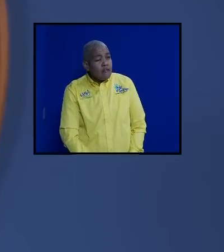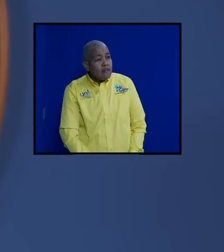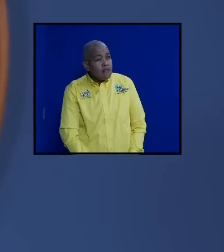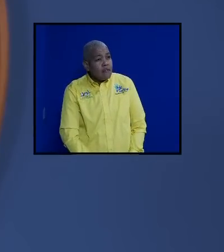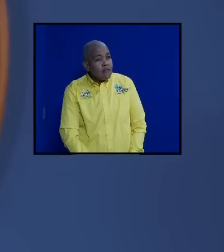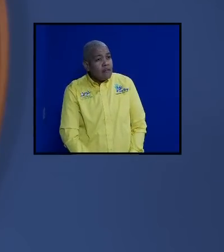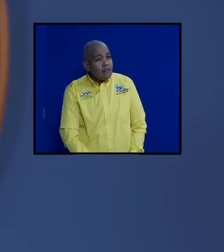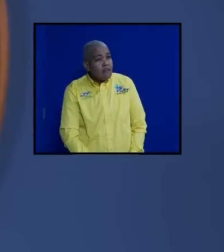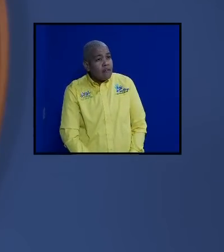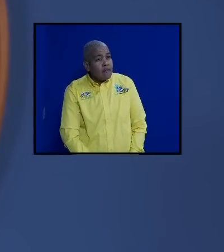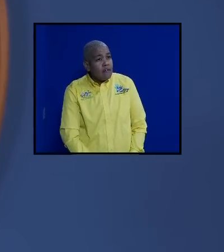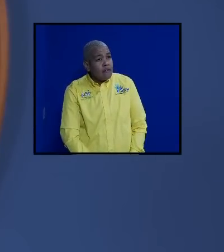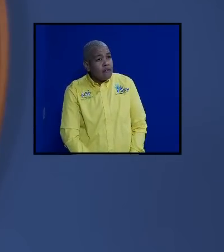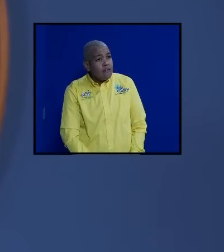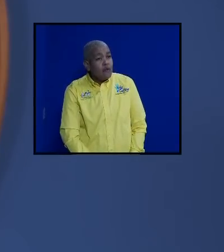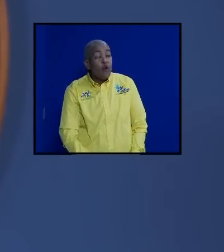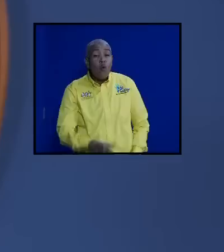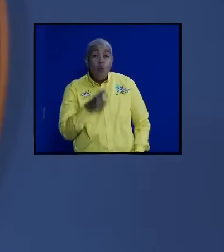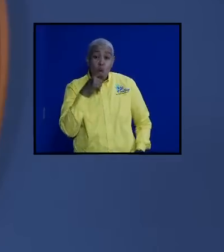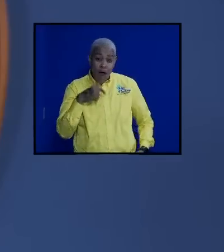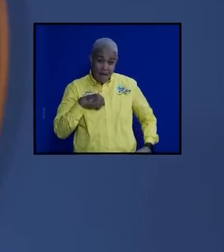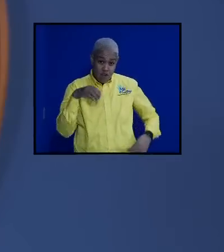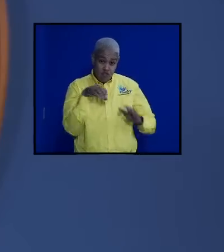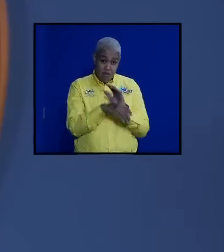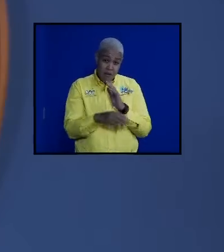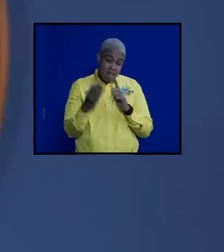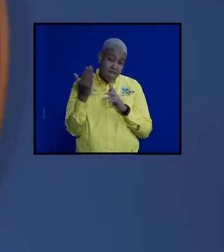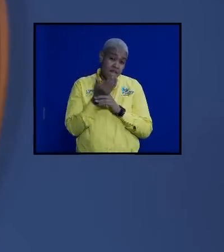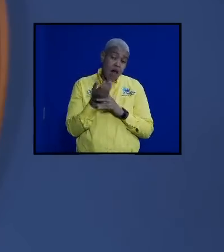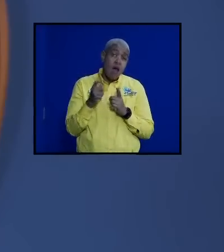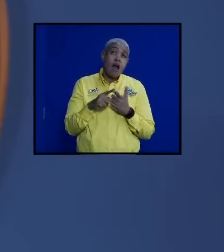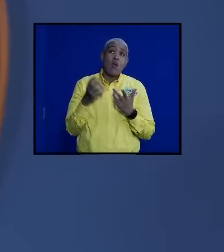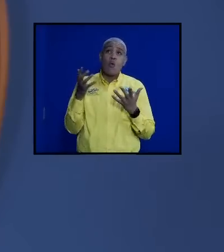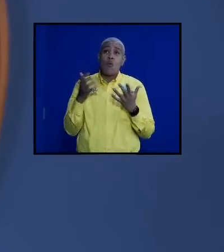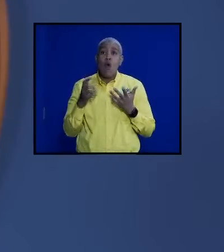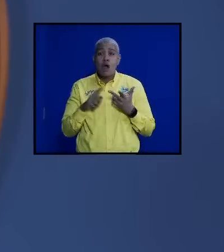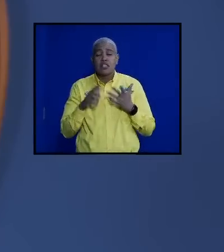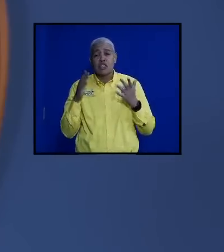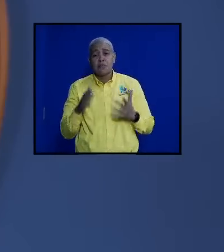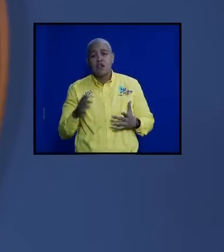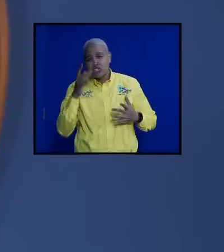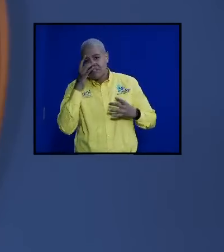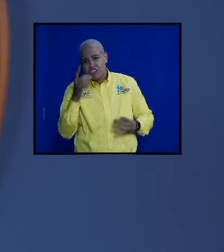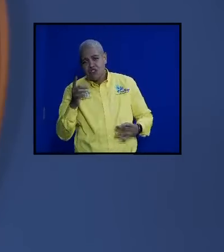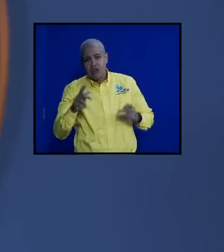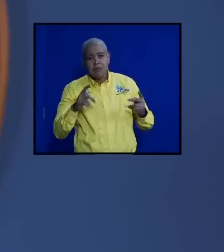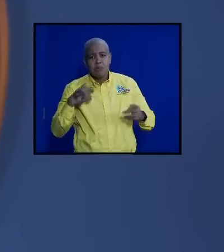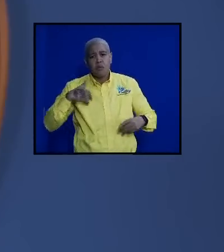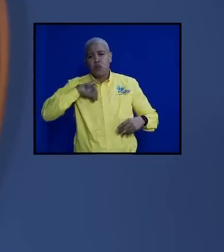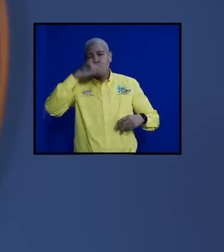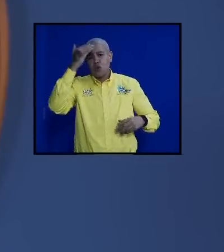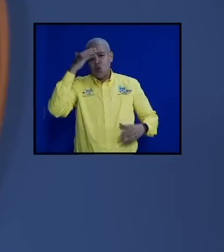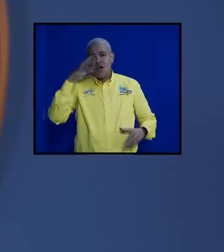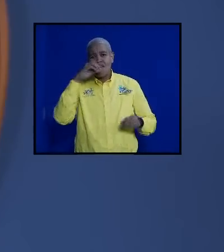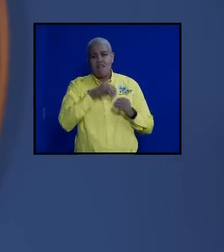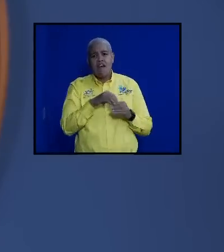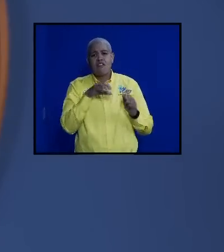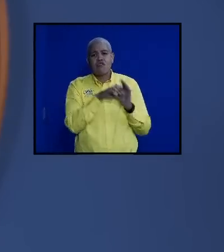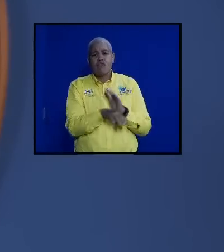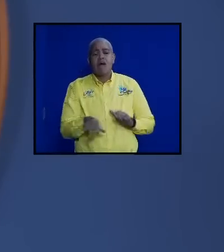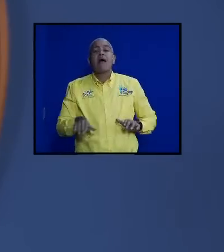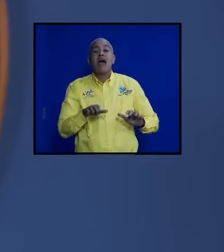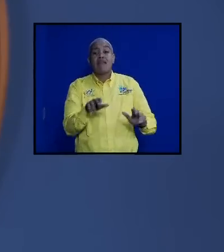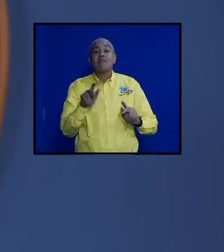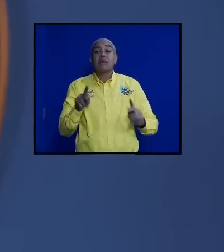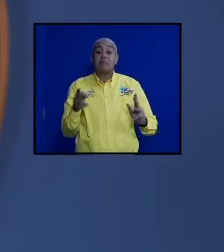criminal files on them, or are wanted, persons of interest, persons who we know are involved in criminal activities, persons intercepted